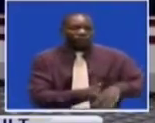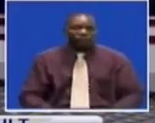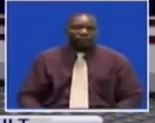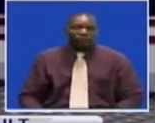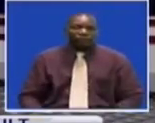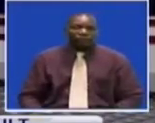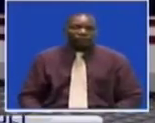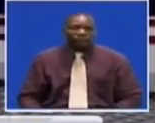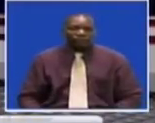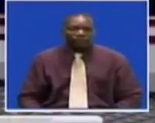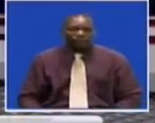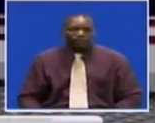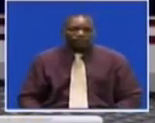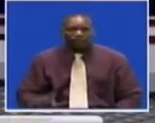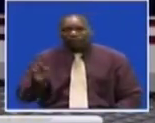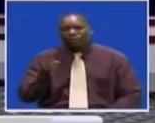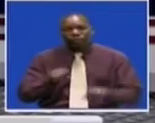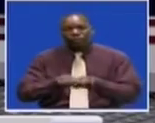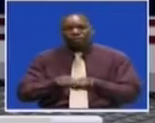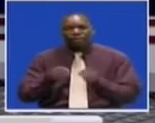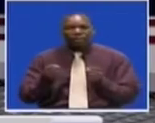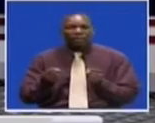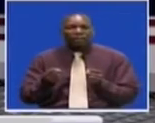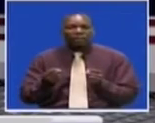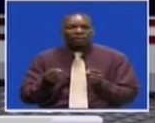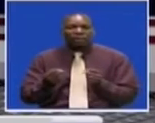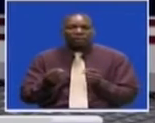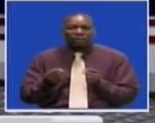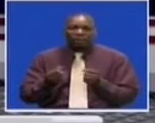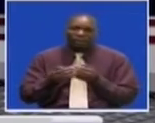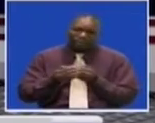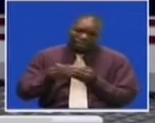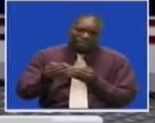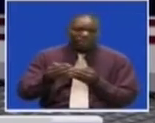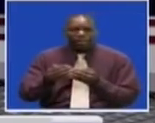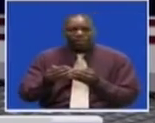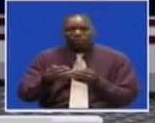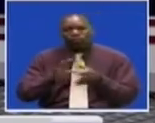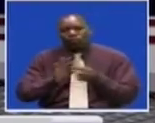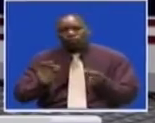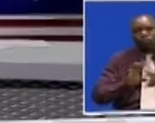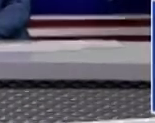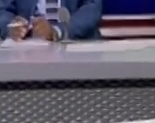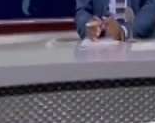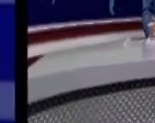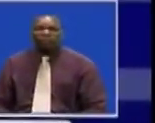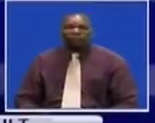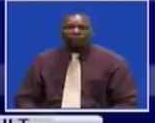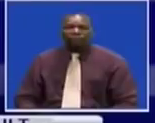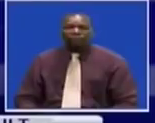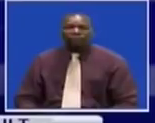And that report brings us to the first commercial break. And just now, we take a break. We'll be back on the other side.